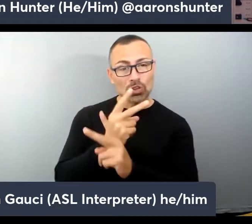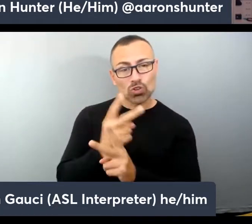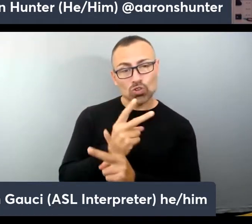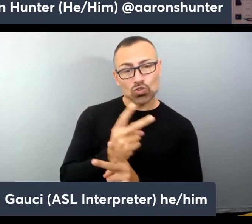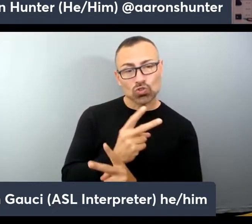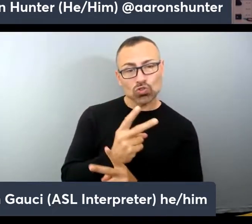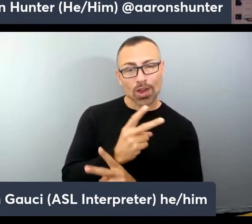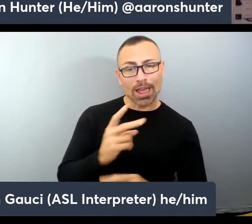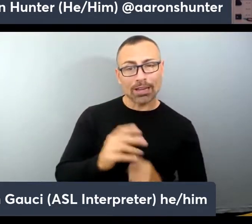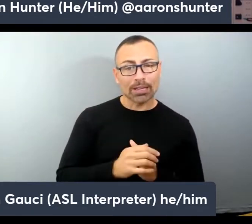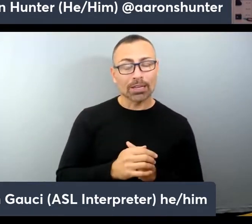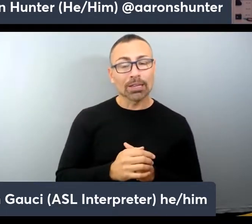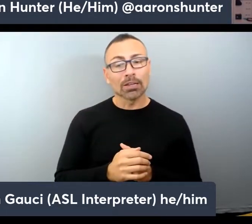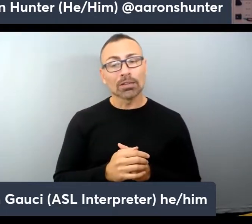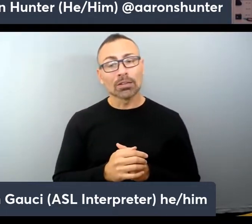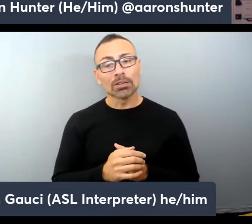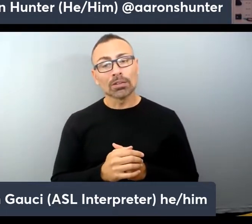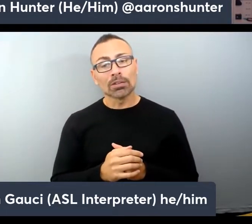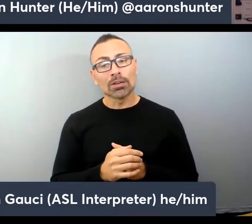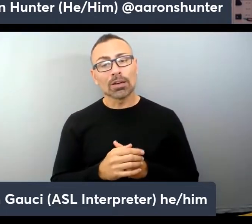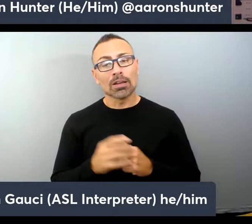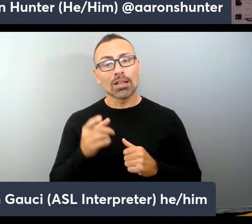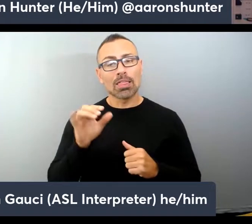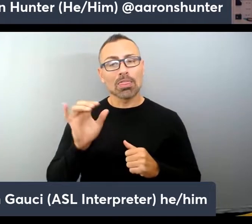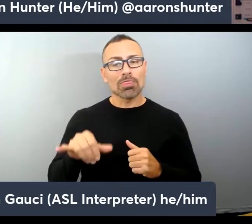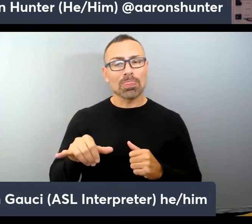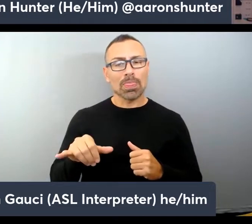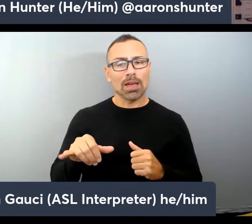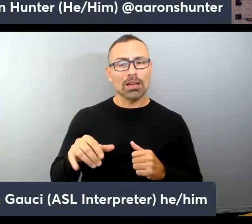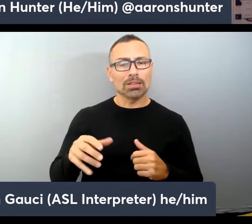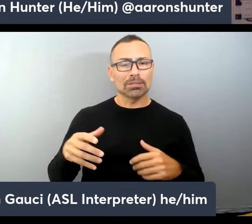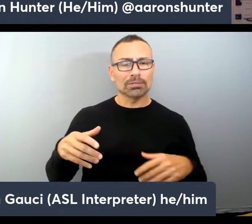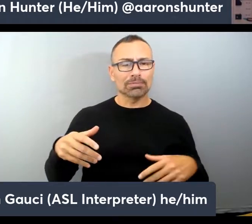natural language processing, and that's all.